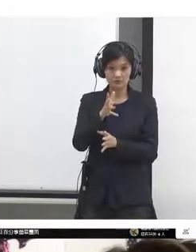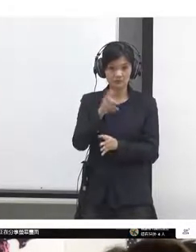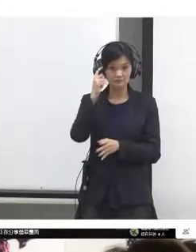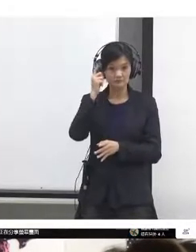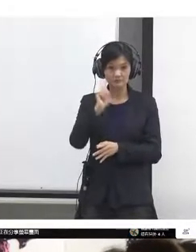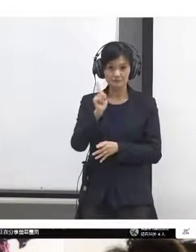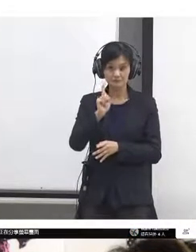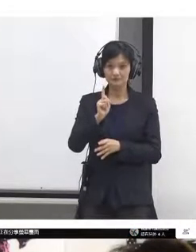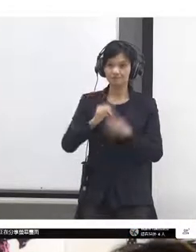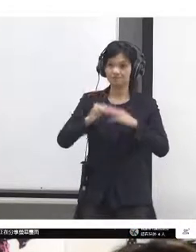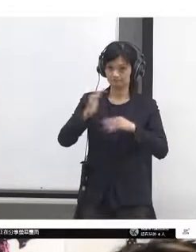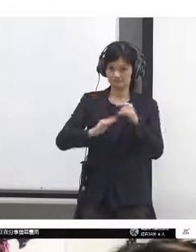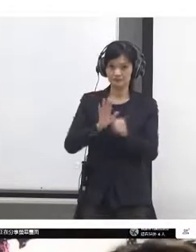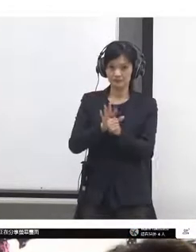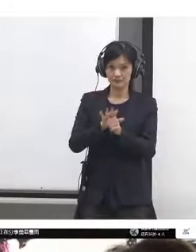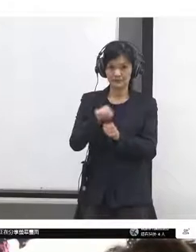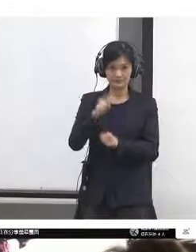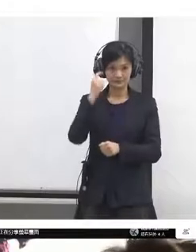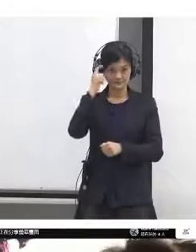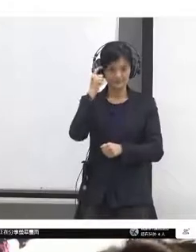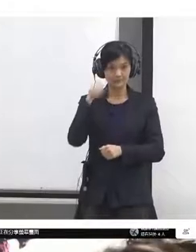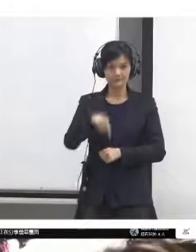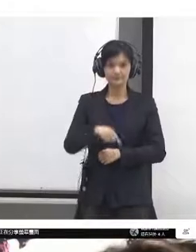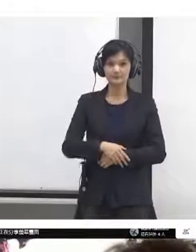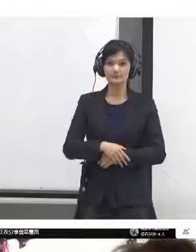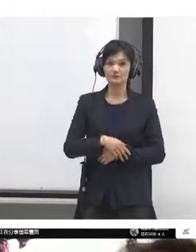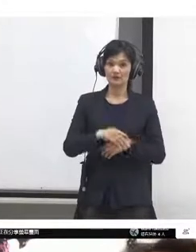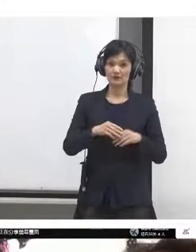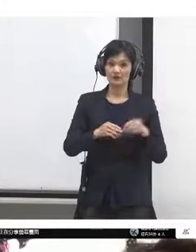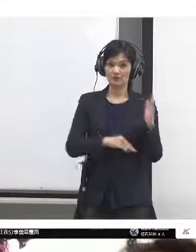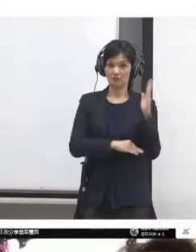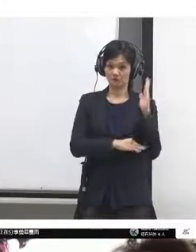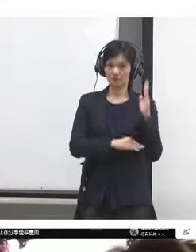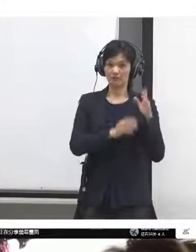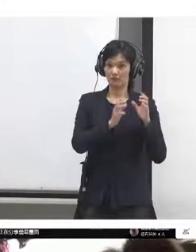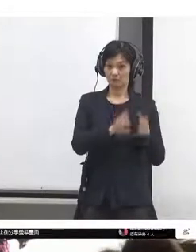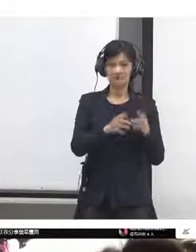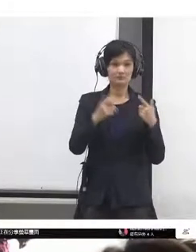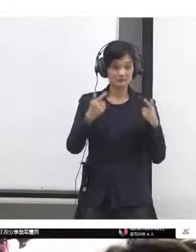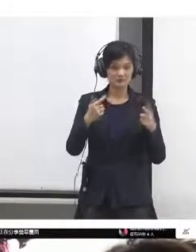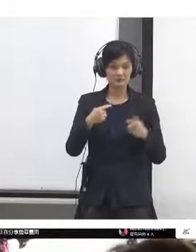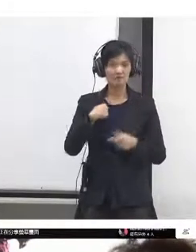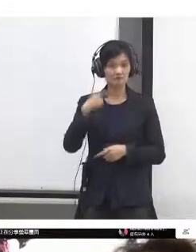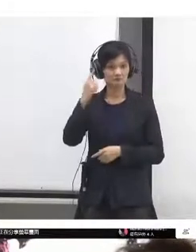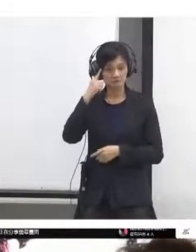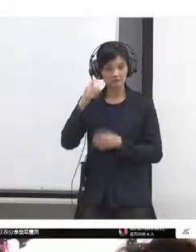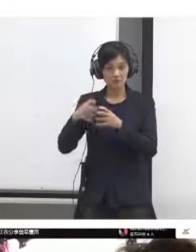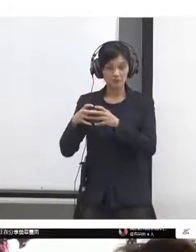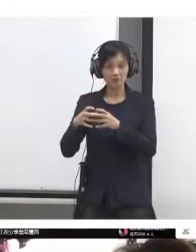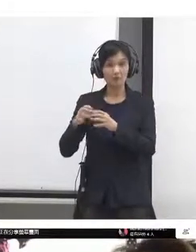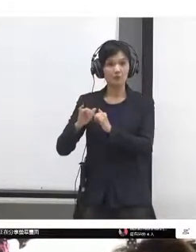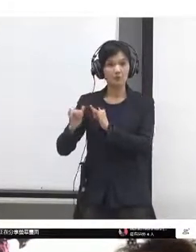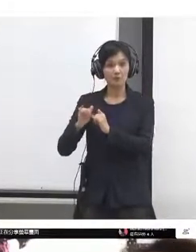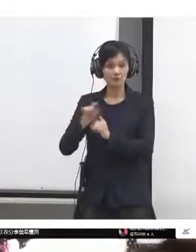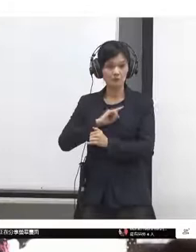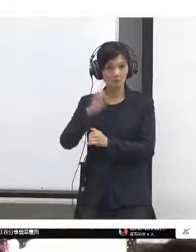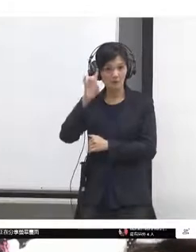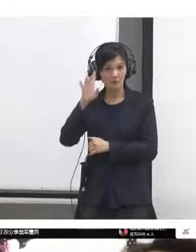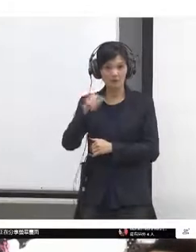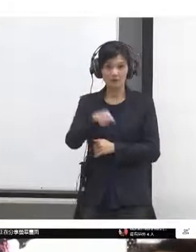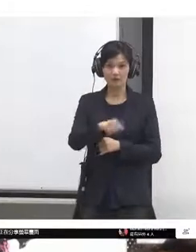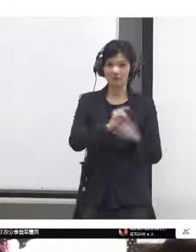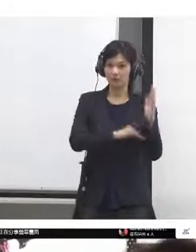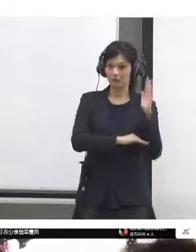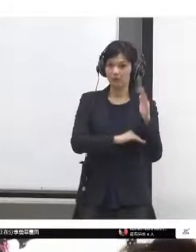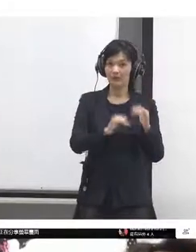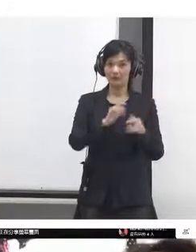to the like Japanese government and the local government, and of course the doctor and a lot of designer